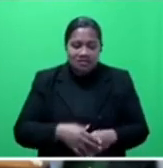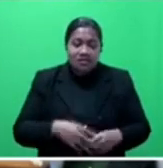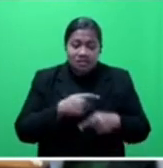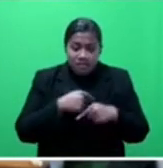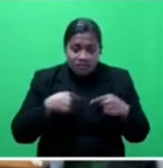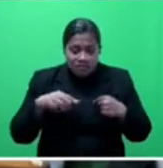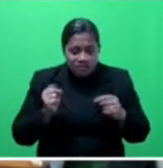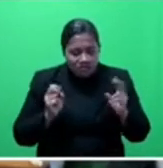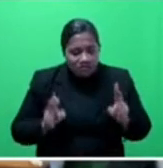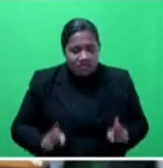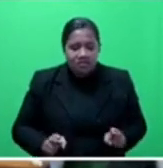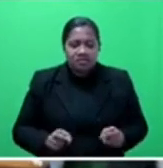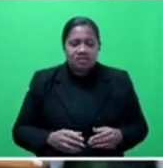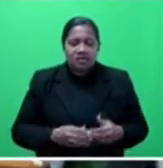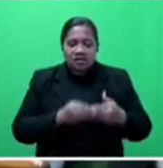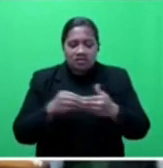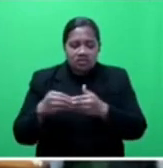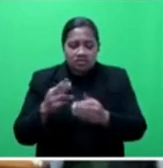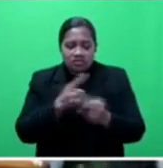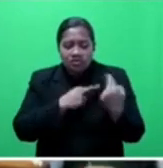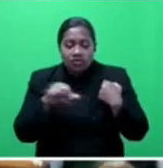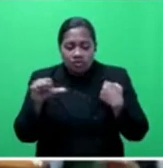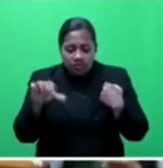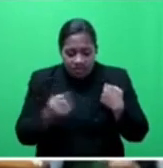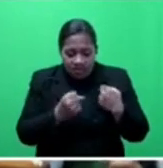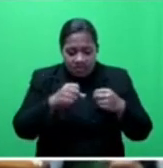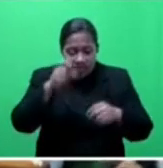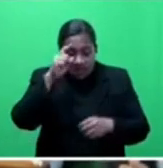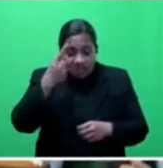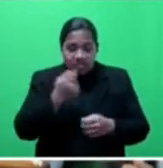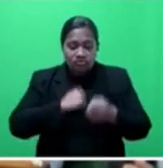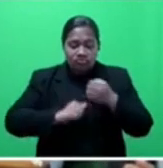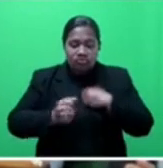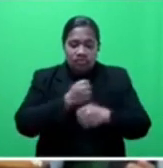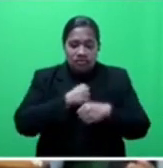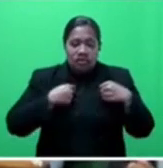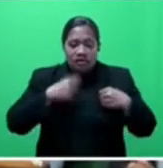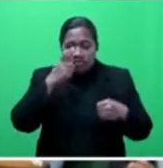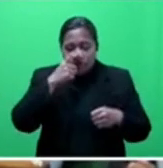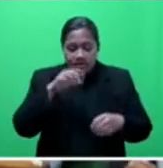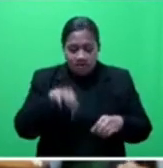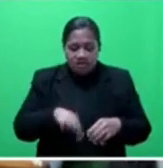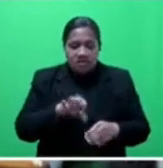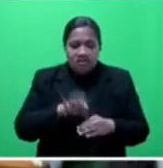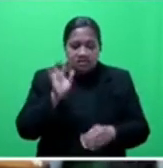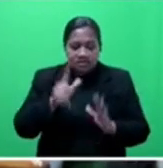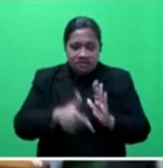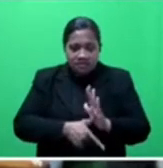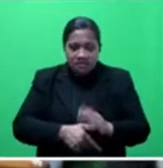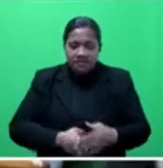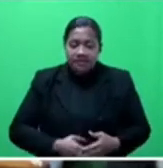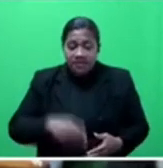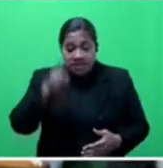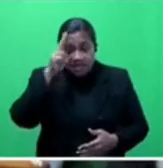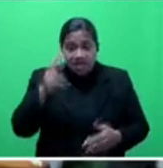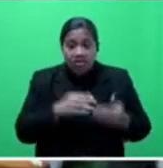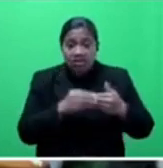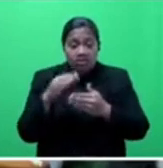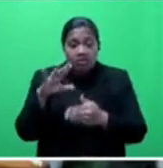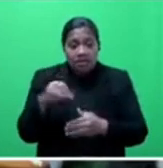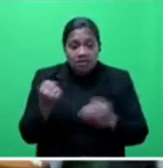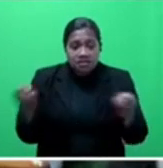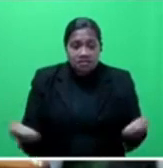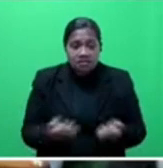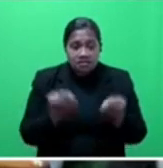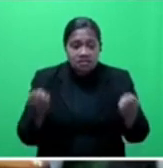must understand the struggles of our people in this election preparation period. As national leaders, we must encourage calmness